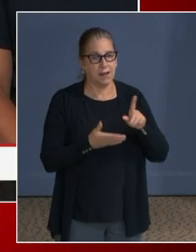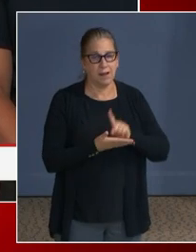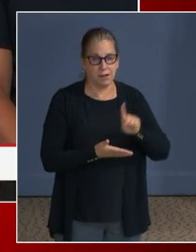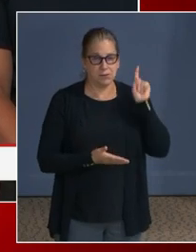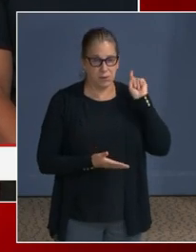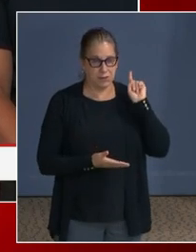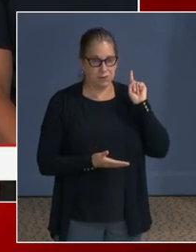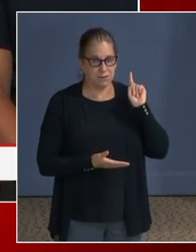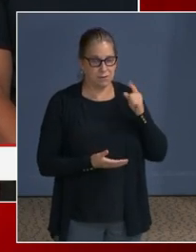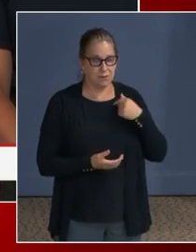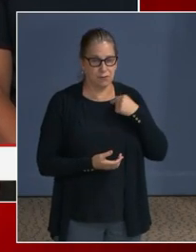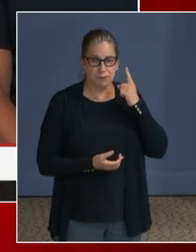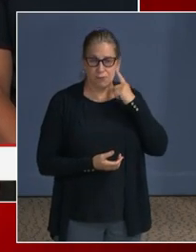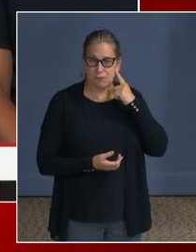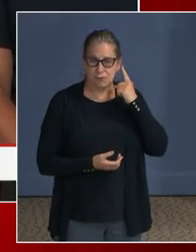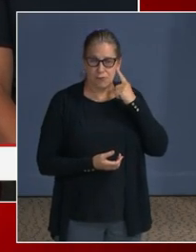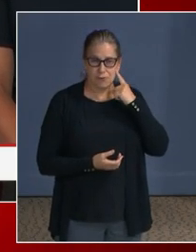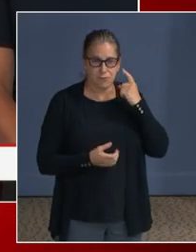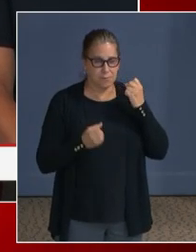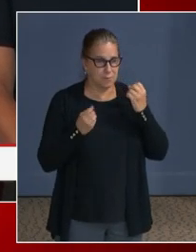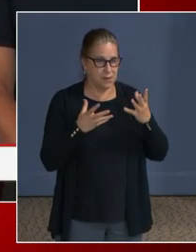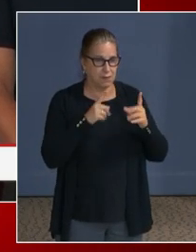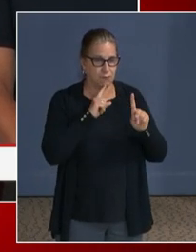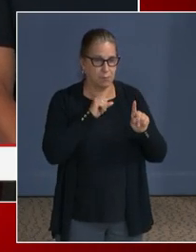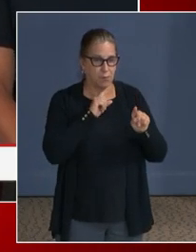much news reports about how